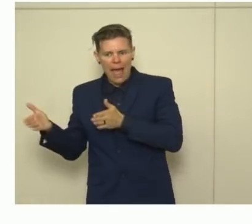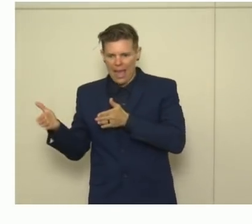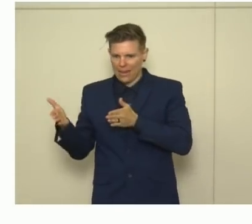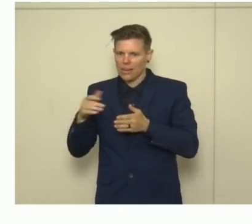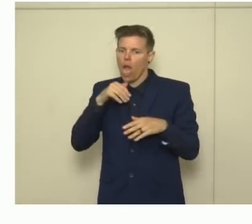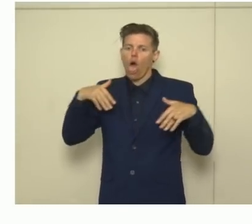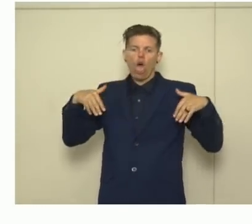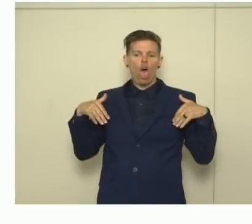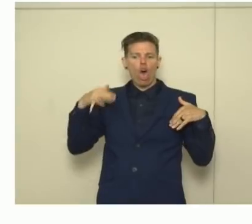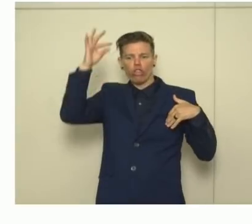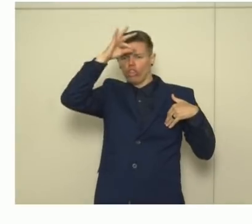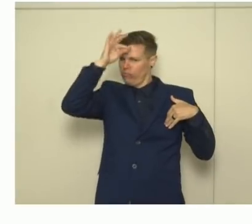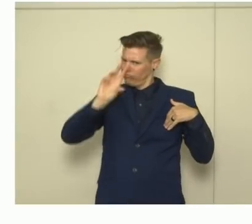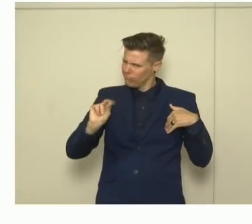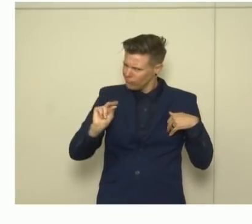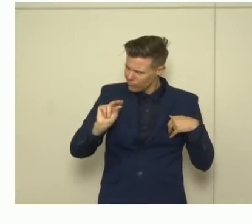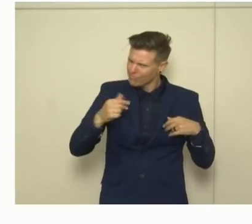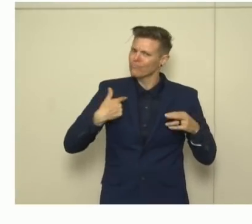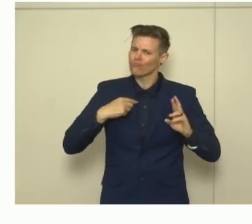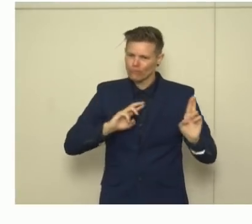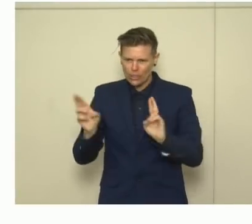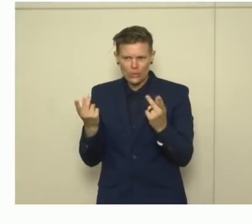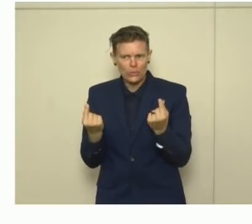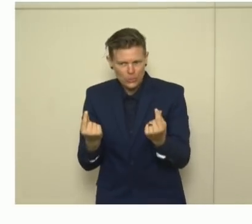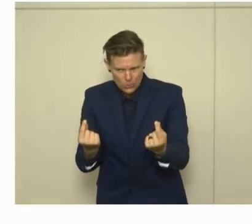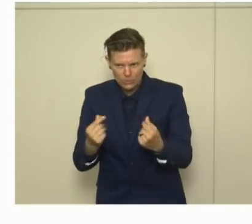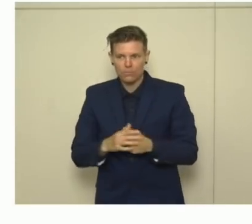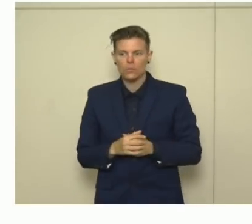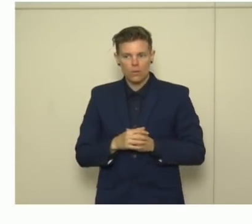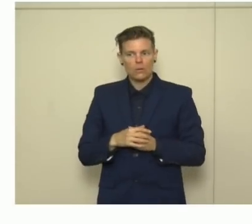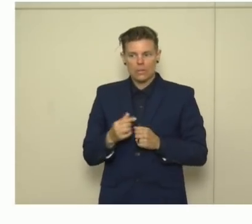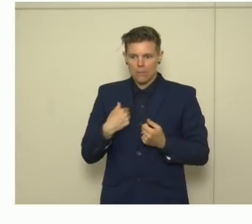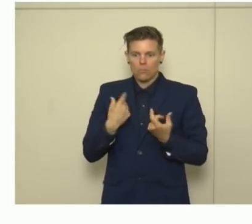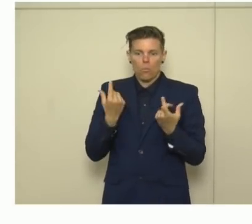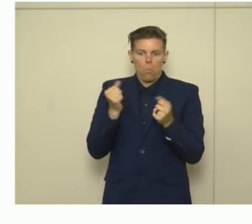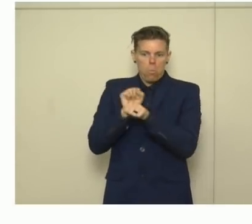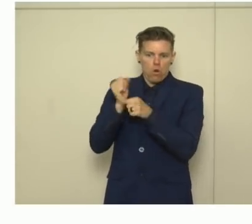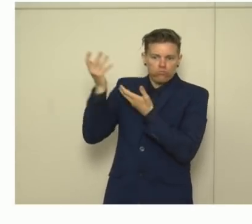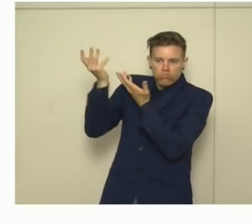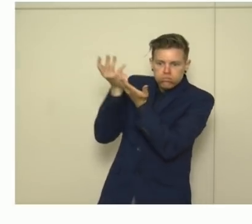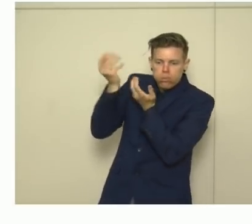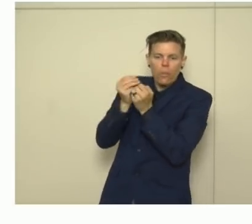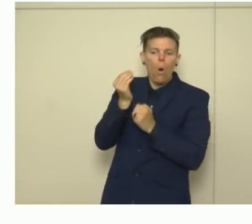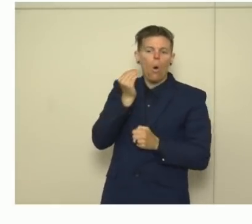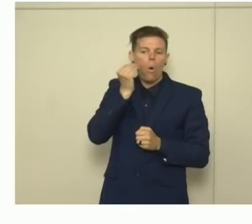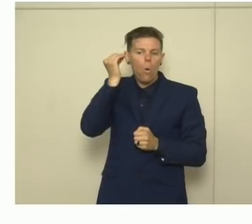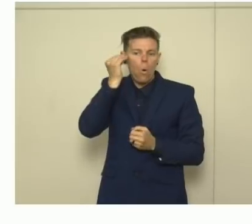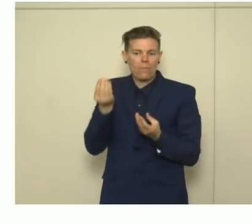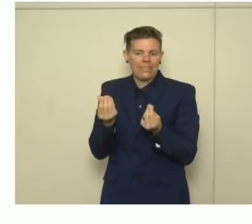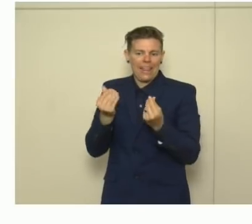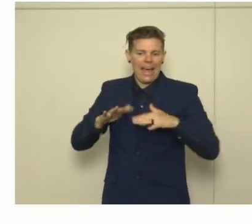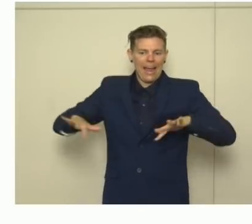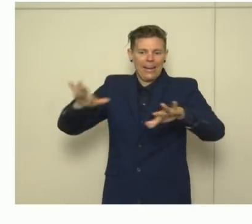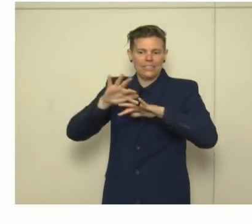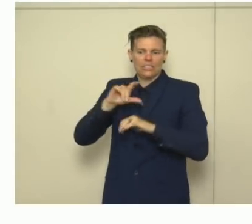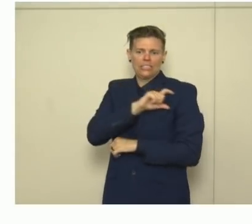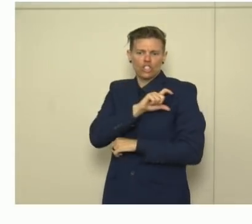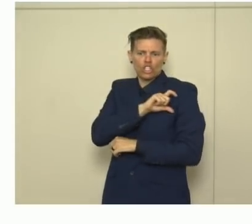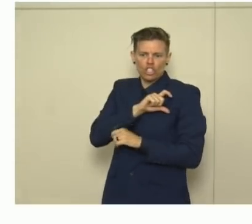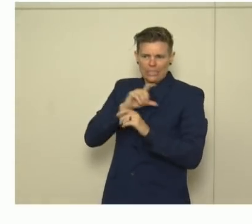Emergency Management to both identify where we have masks and PPE and where there are gaps out there in the field. And